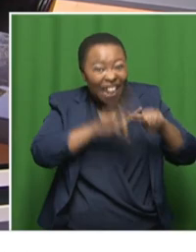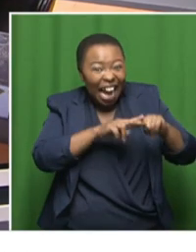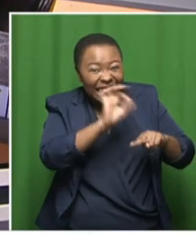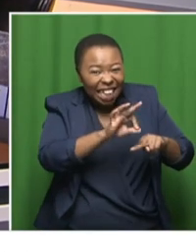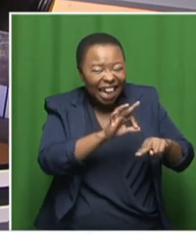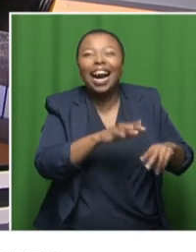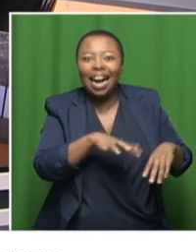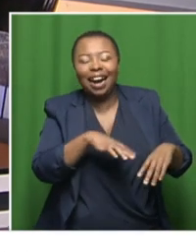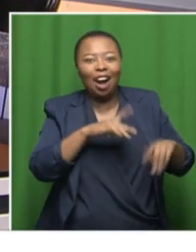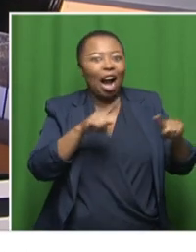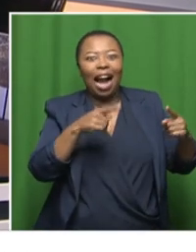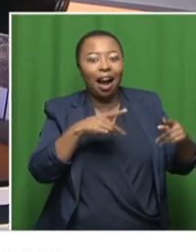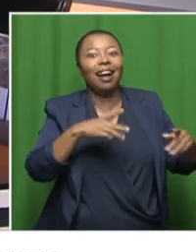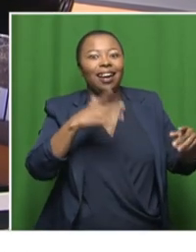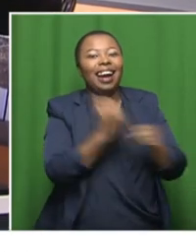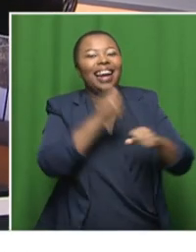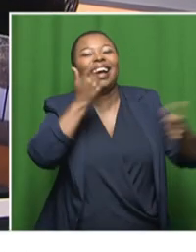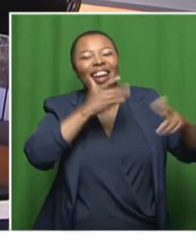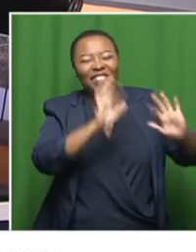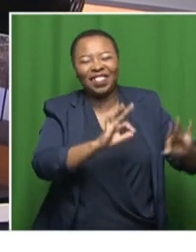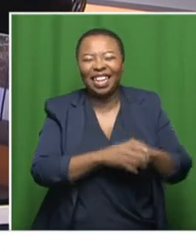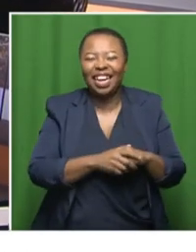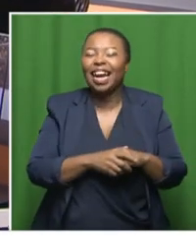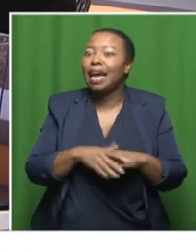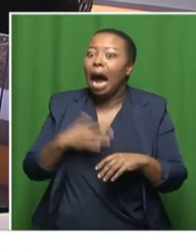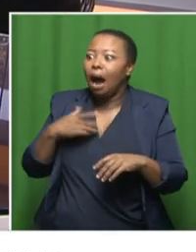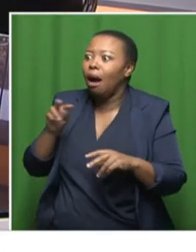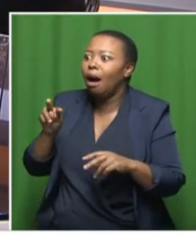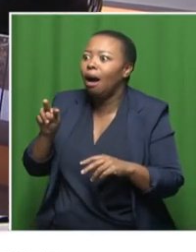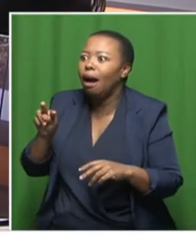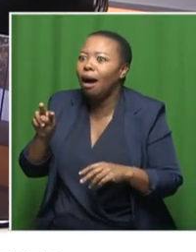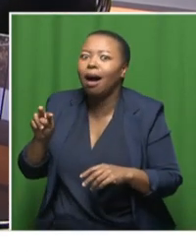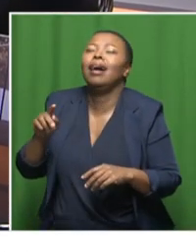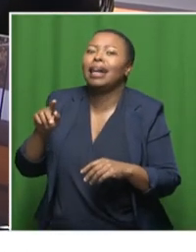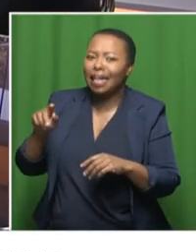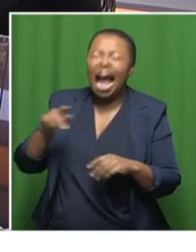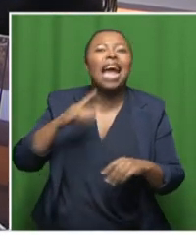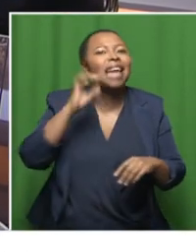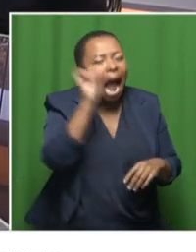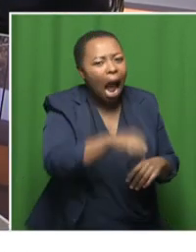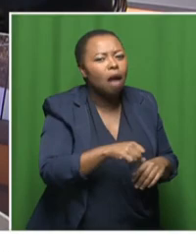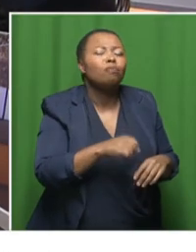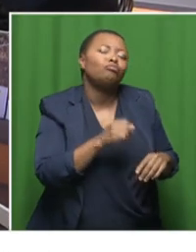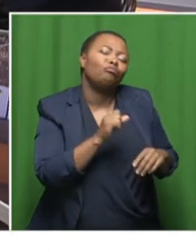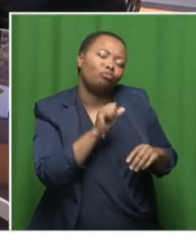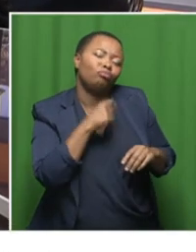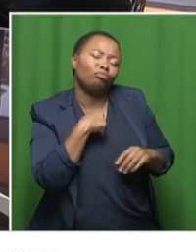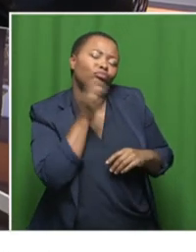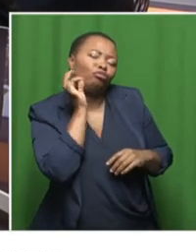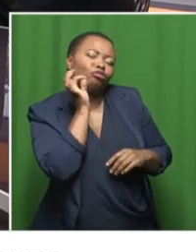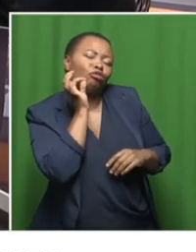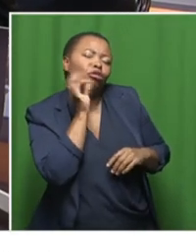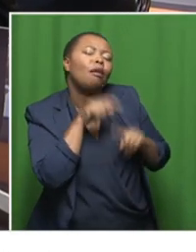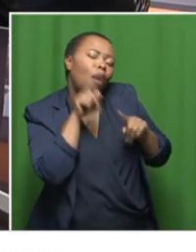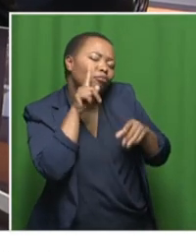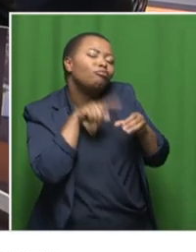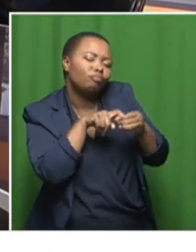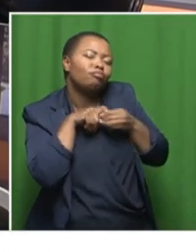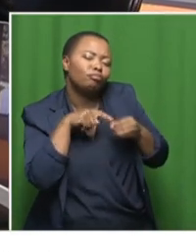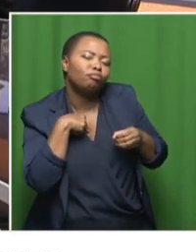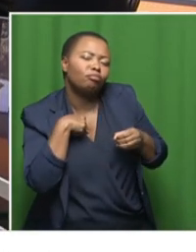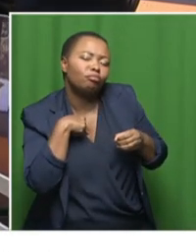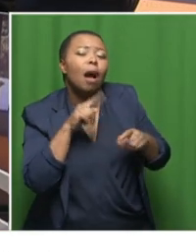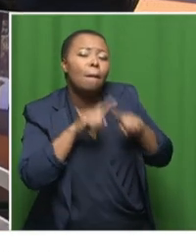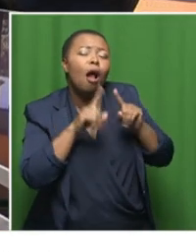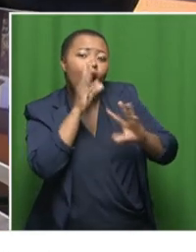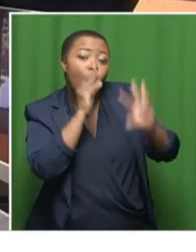That you can't help but like, oh, yes. And I'm so glued to him. Yes. I'm lovely, but I'm shy. But I'm